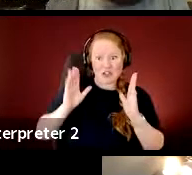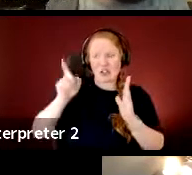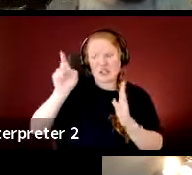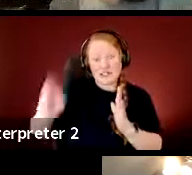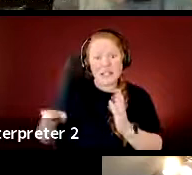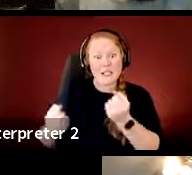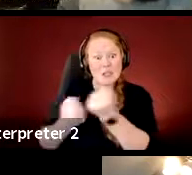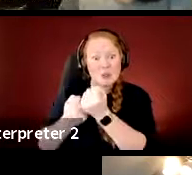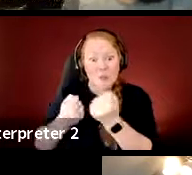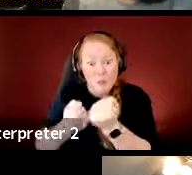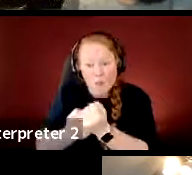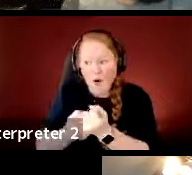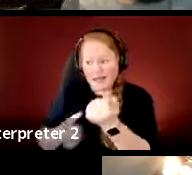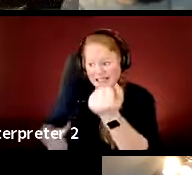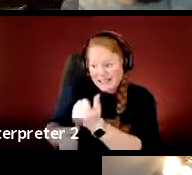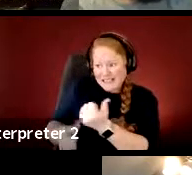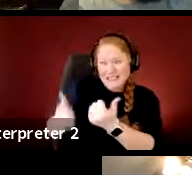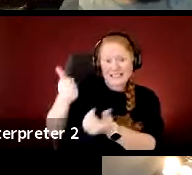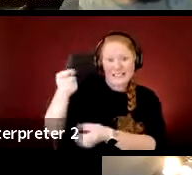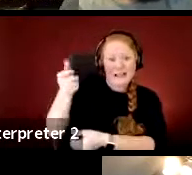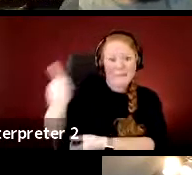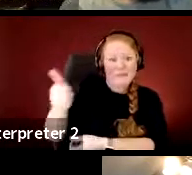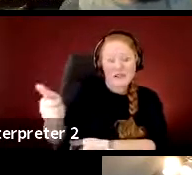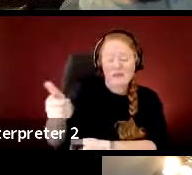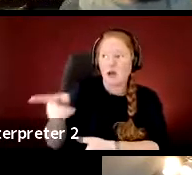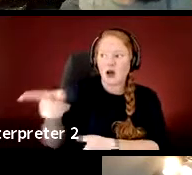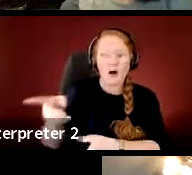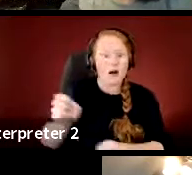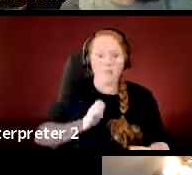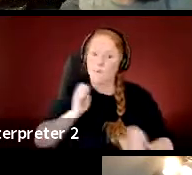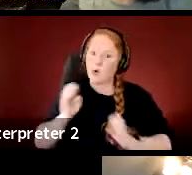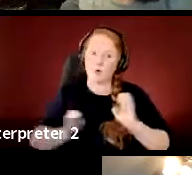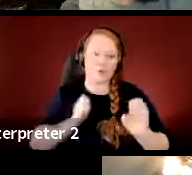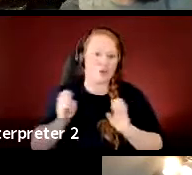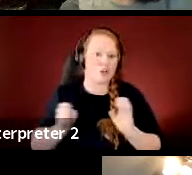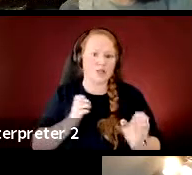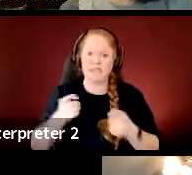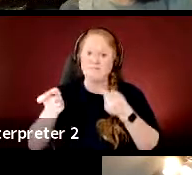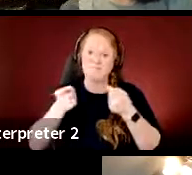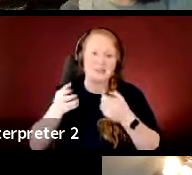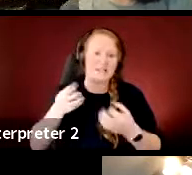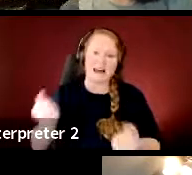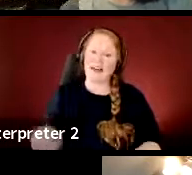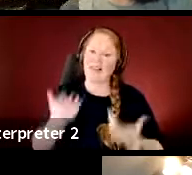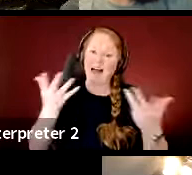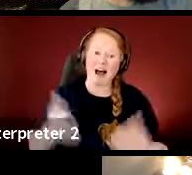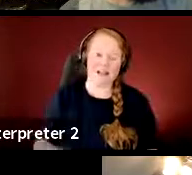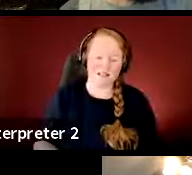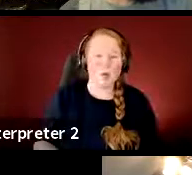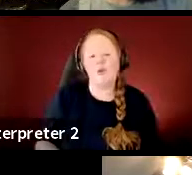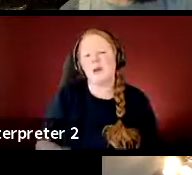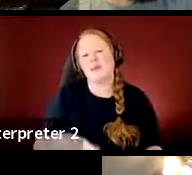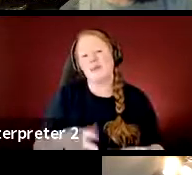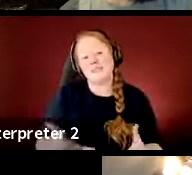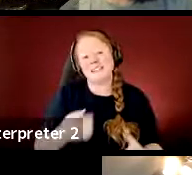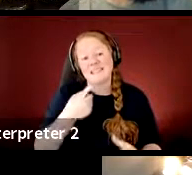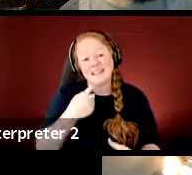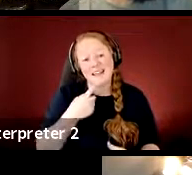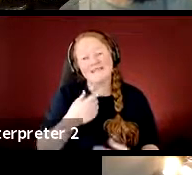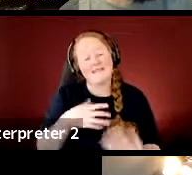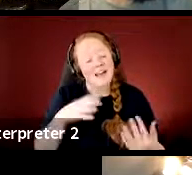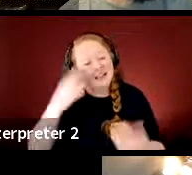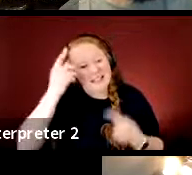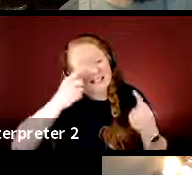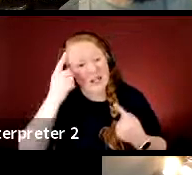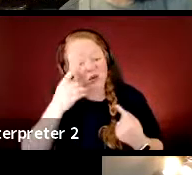assistance. They're already emotionally dealing with a lot. And we're asking that you reconsider this to look at it more of an opportunity for us to